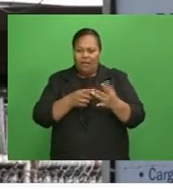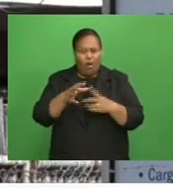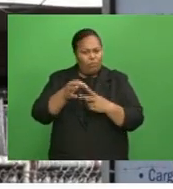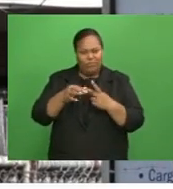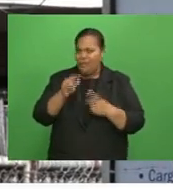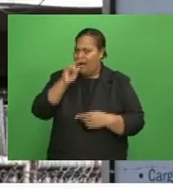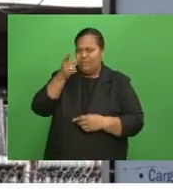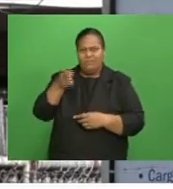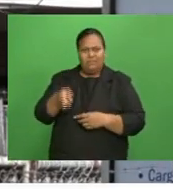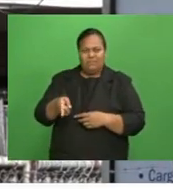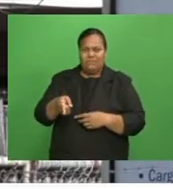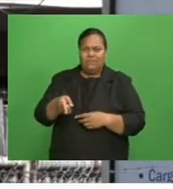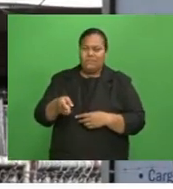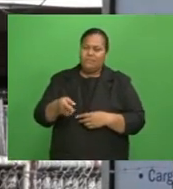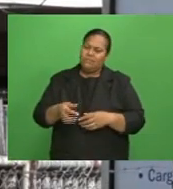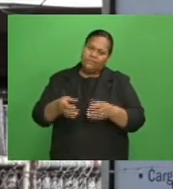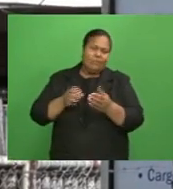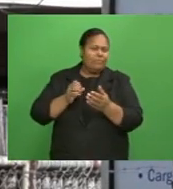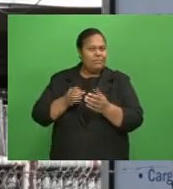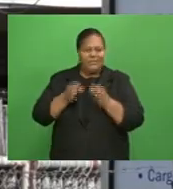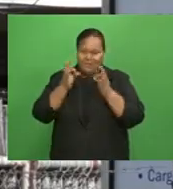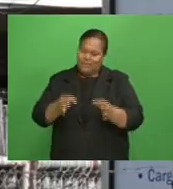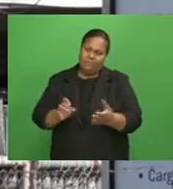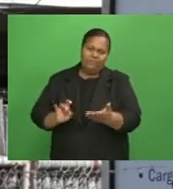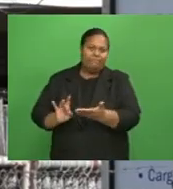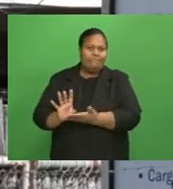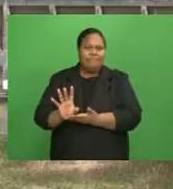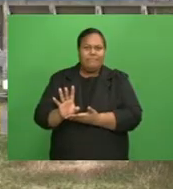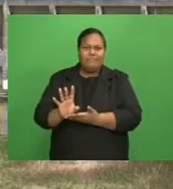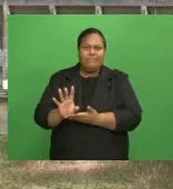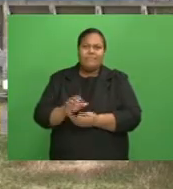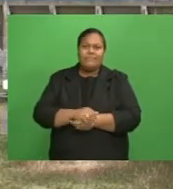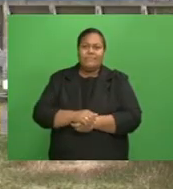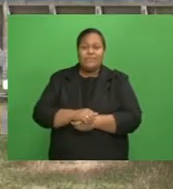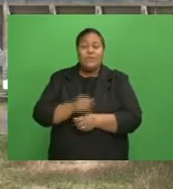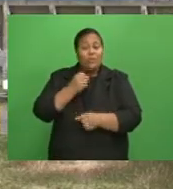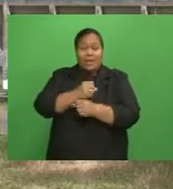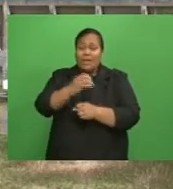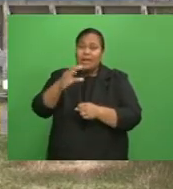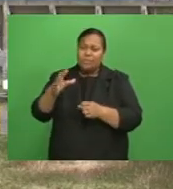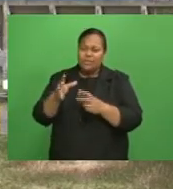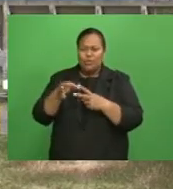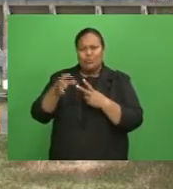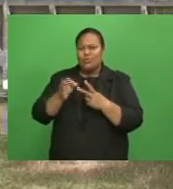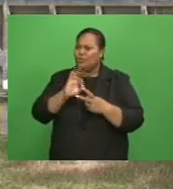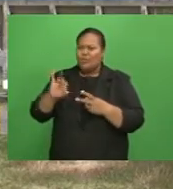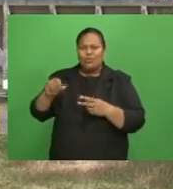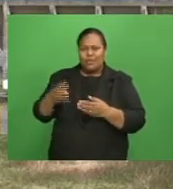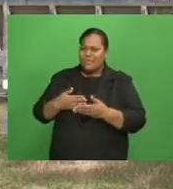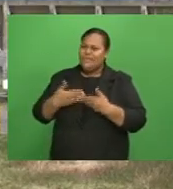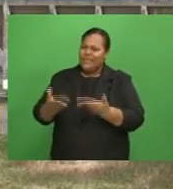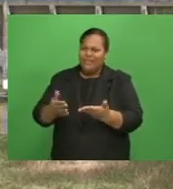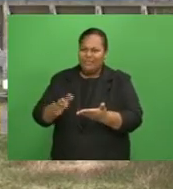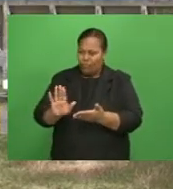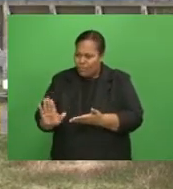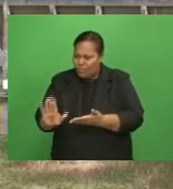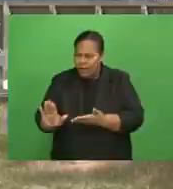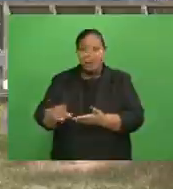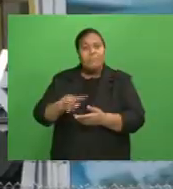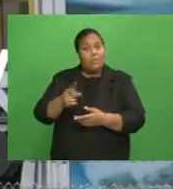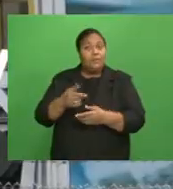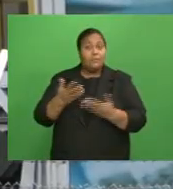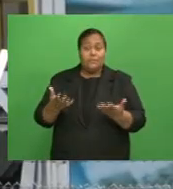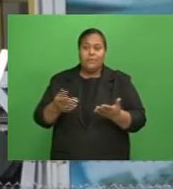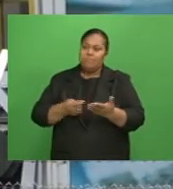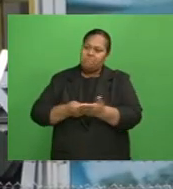Money says in implementing termination, the company chose not to simply give notice as per the employment contract, but rather to